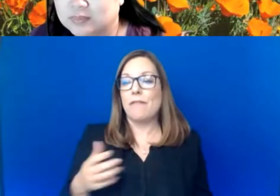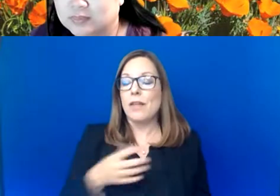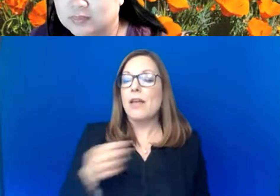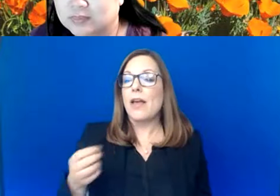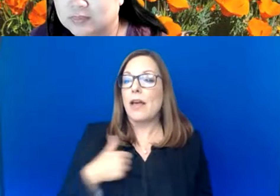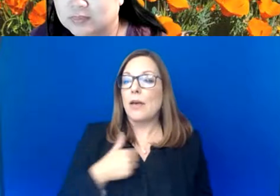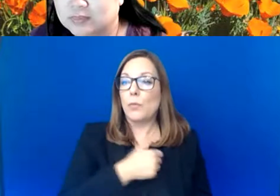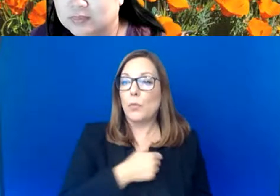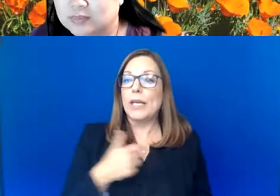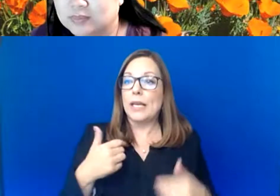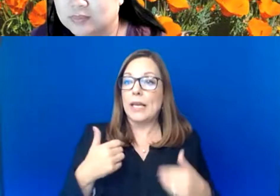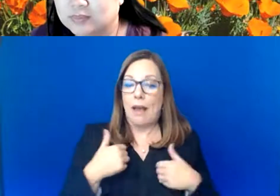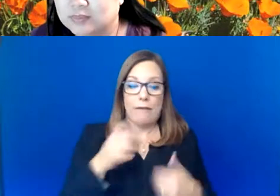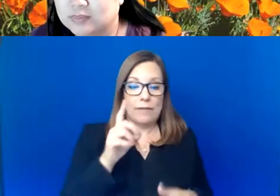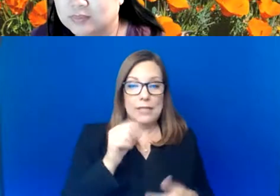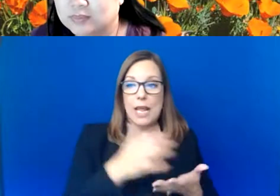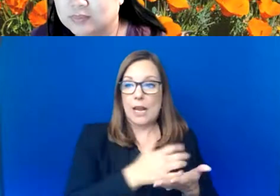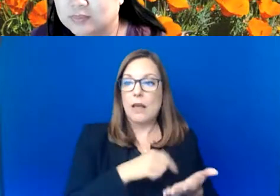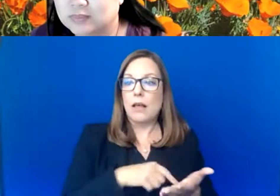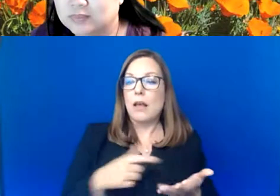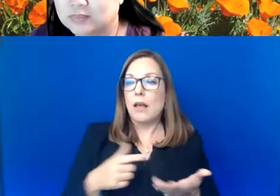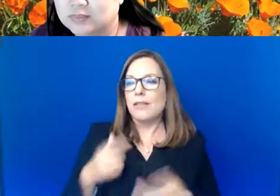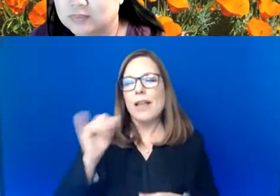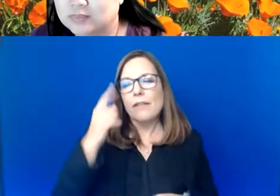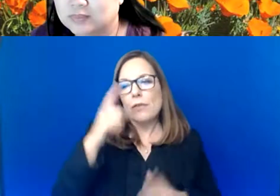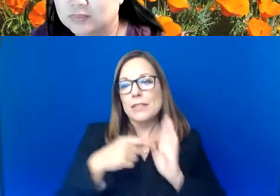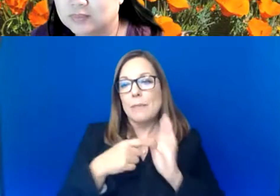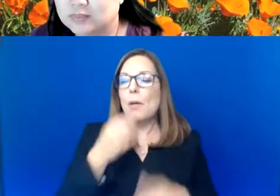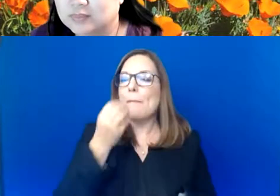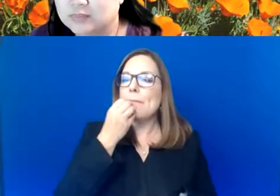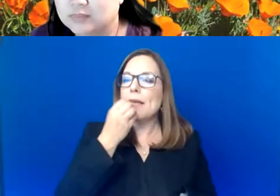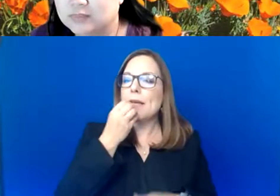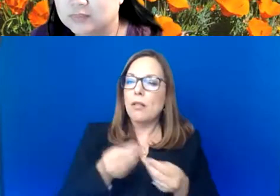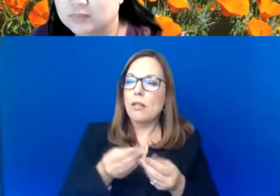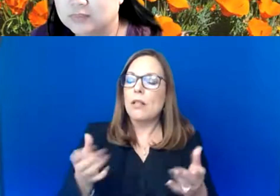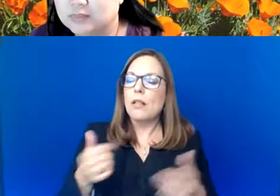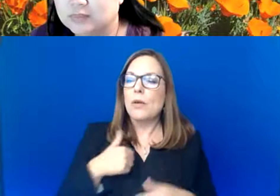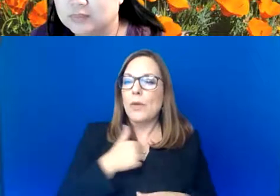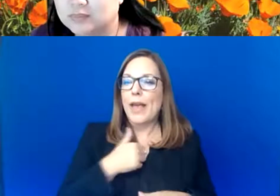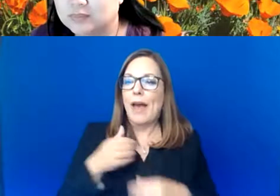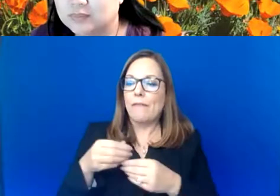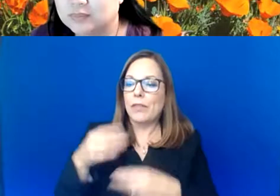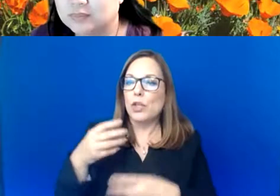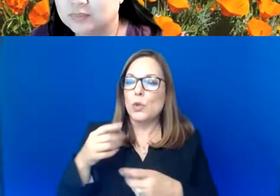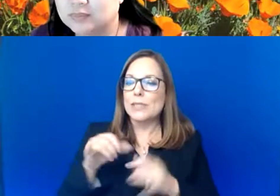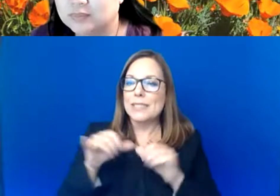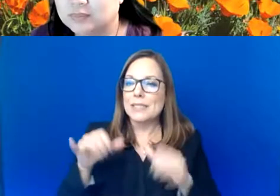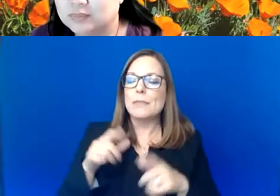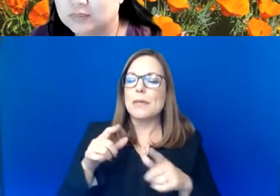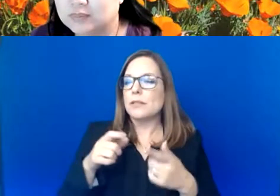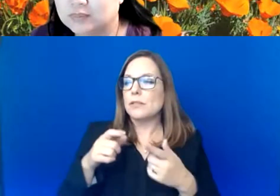the data through the, you know, for instance, on our meals through the queue system to the AAA, on to the